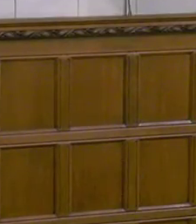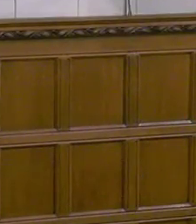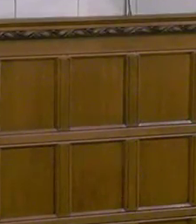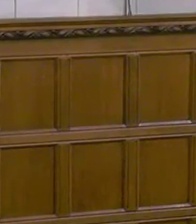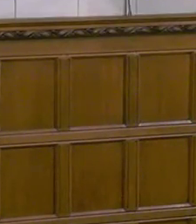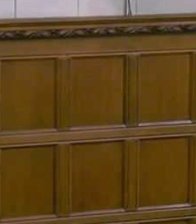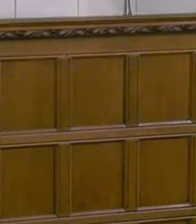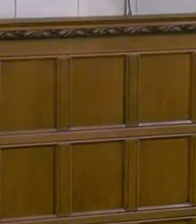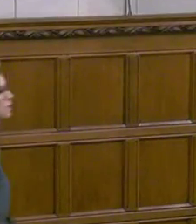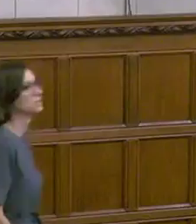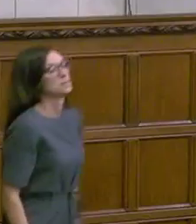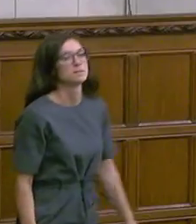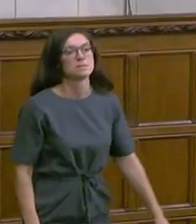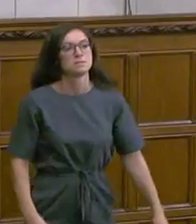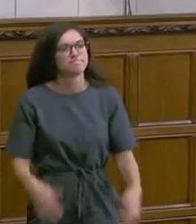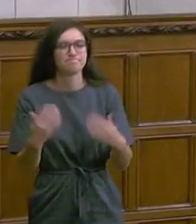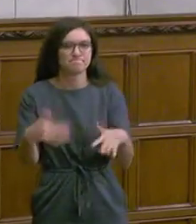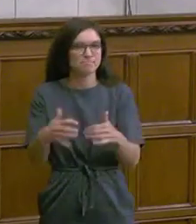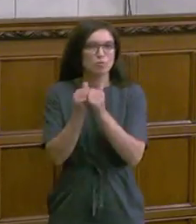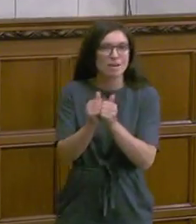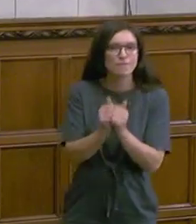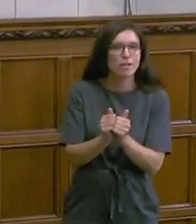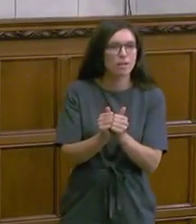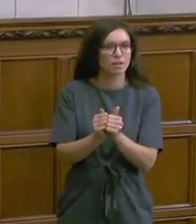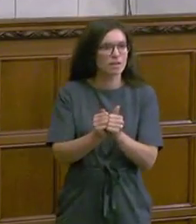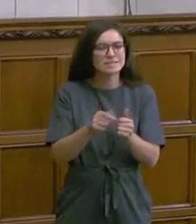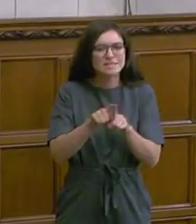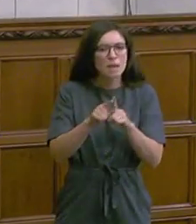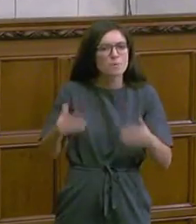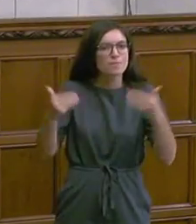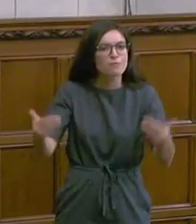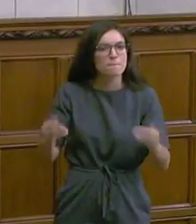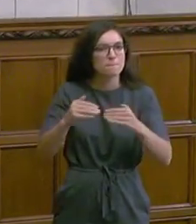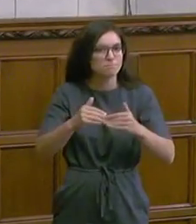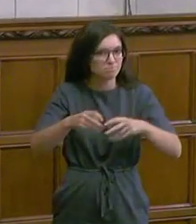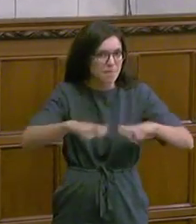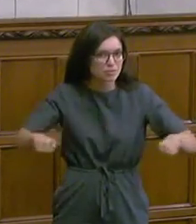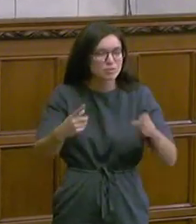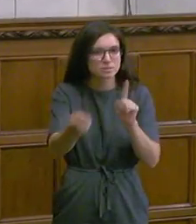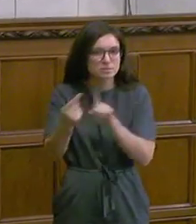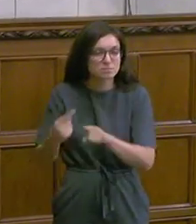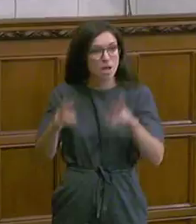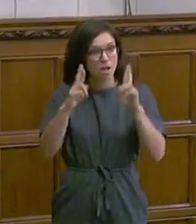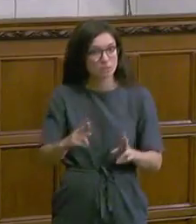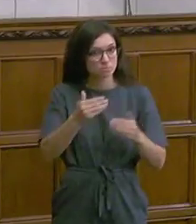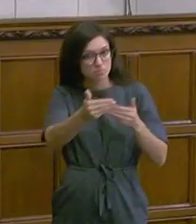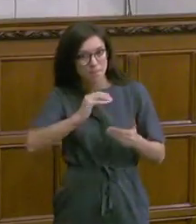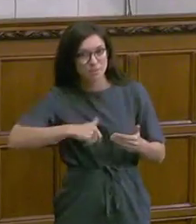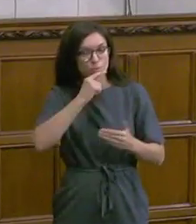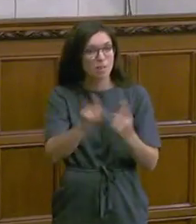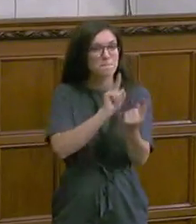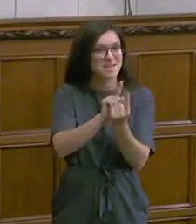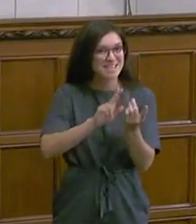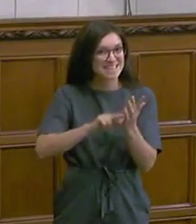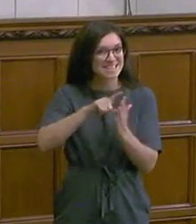from the front benches, and I hope that when the Minister has the opportunity to meet NDCS in October, he'll have some